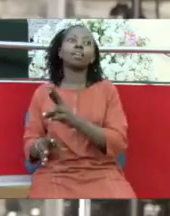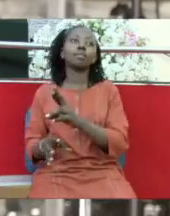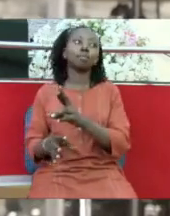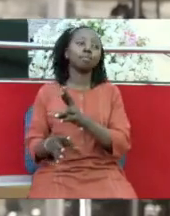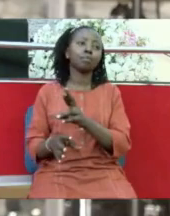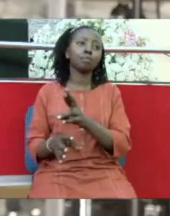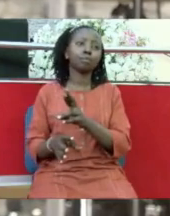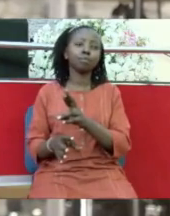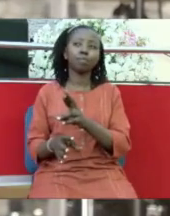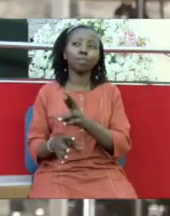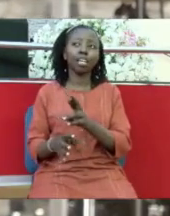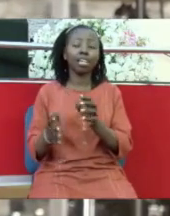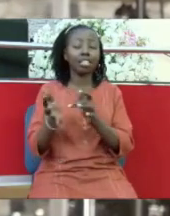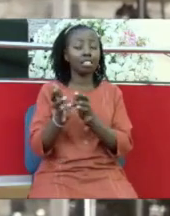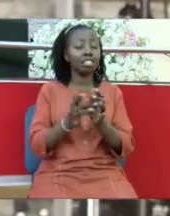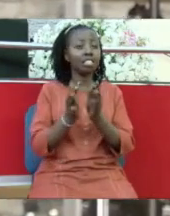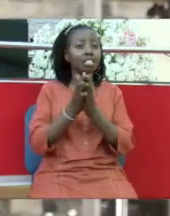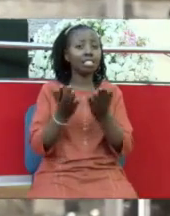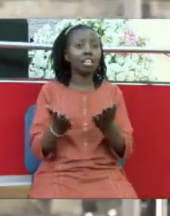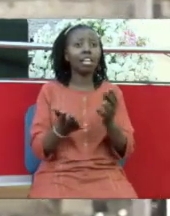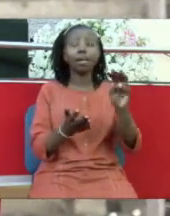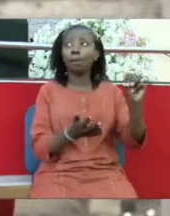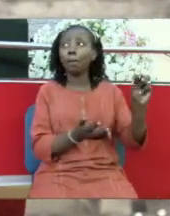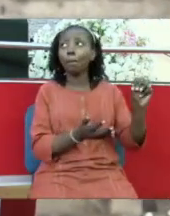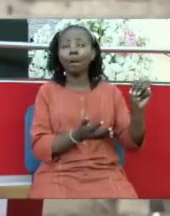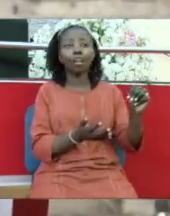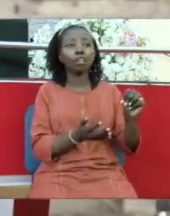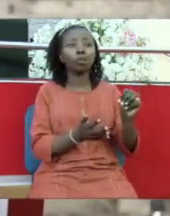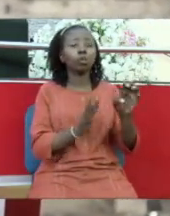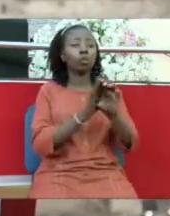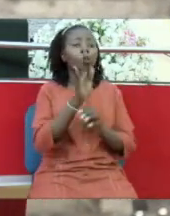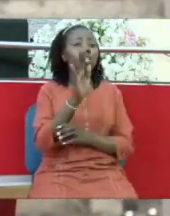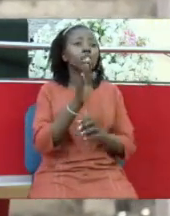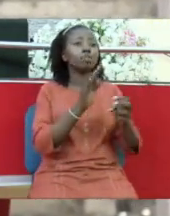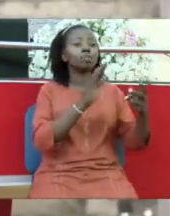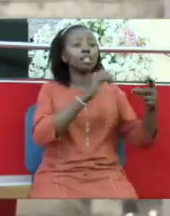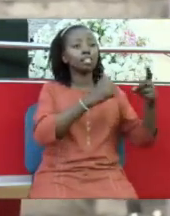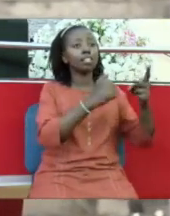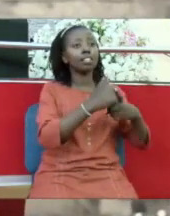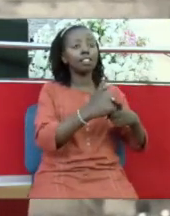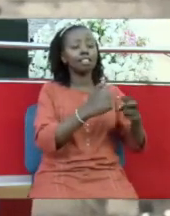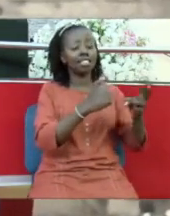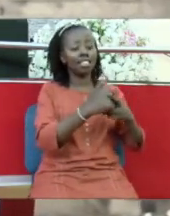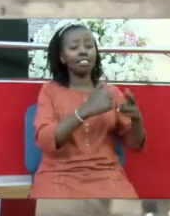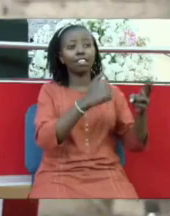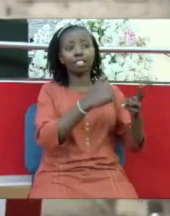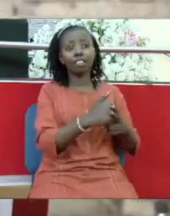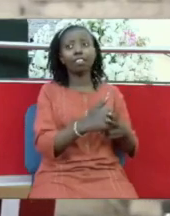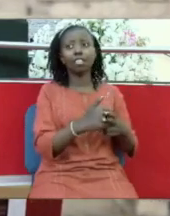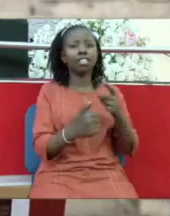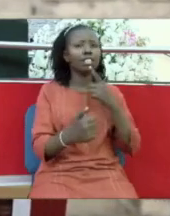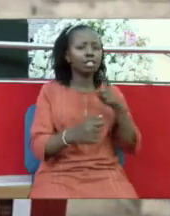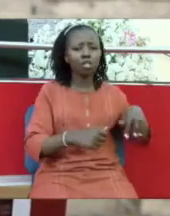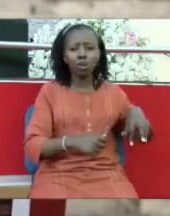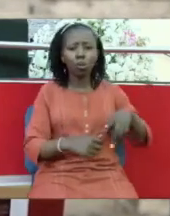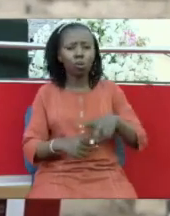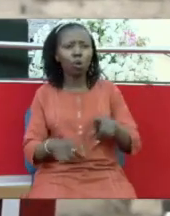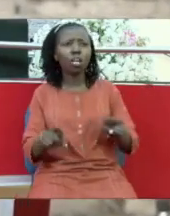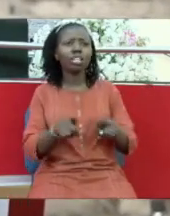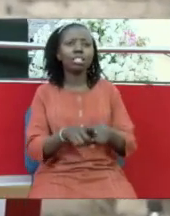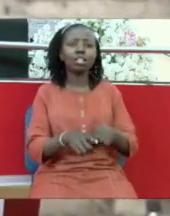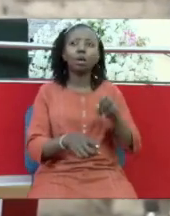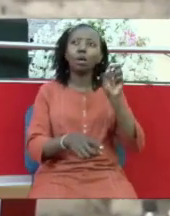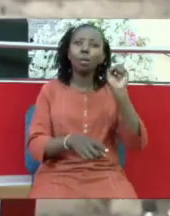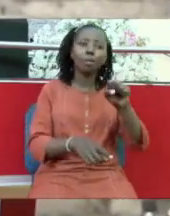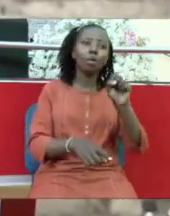And that's why Jesus said in Matthew 7:7, walk on your feet and knock doors. Knock on your feet